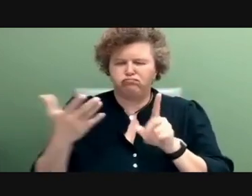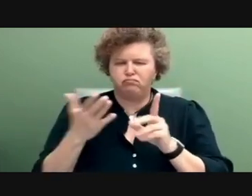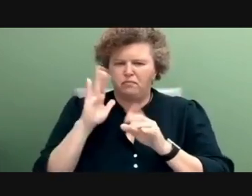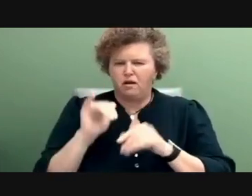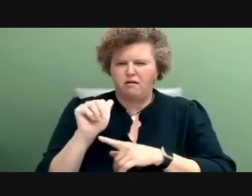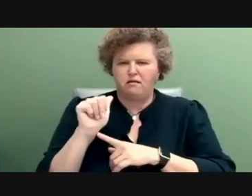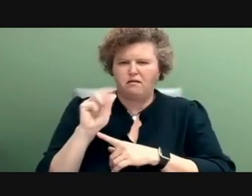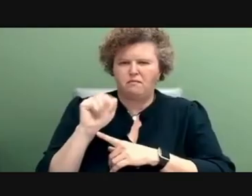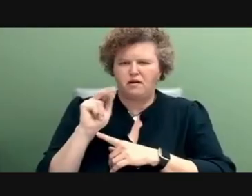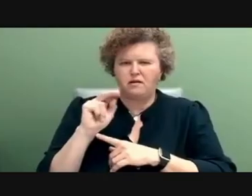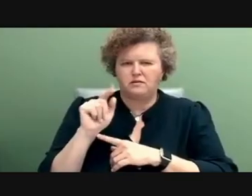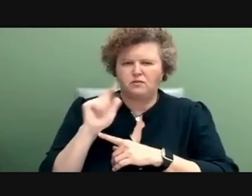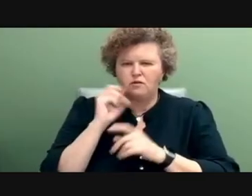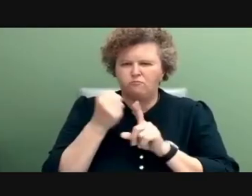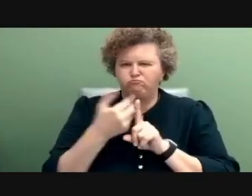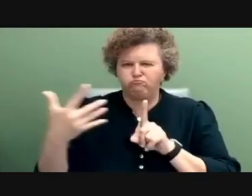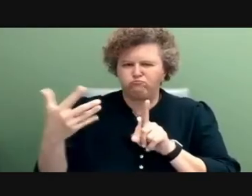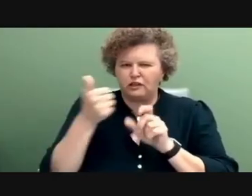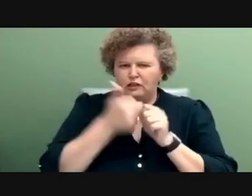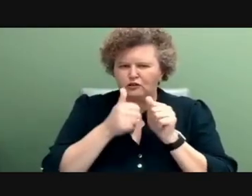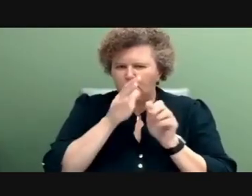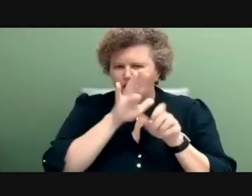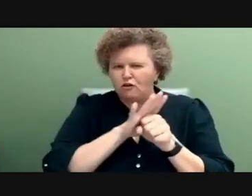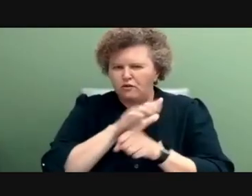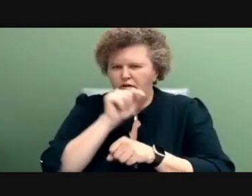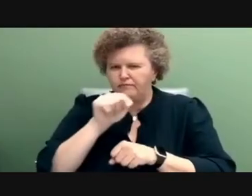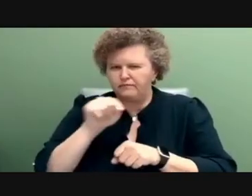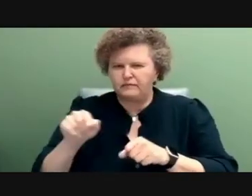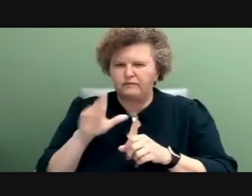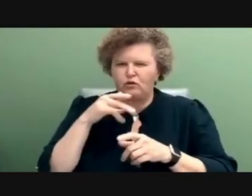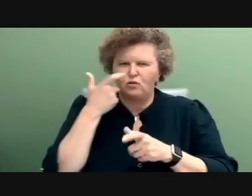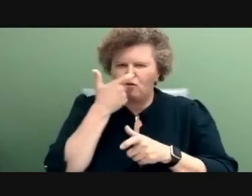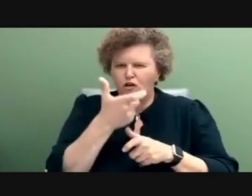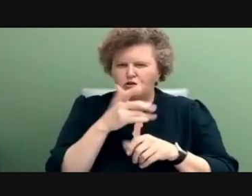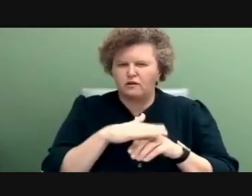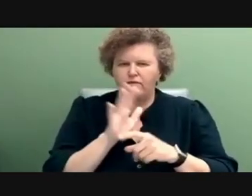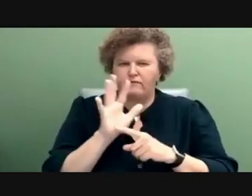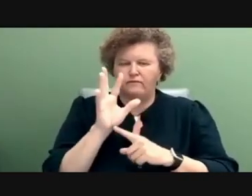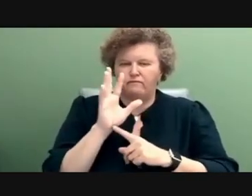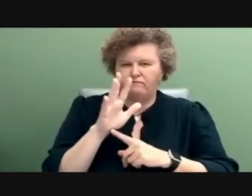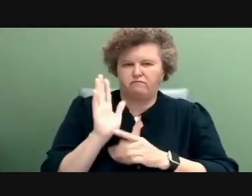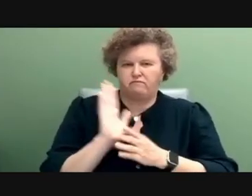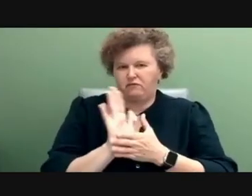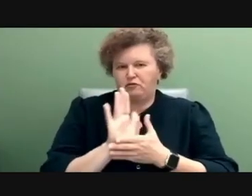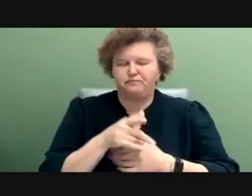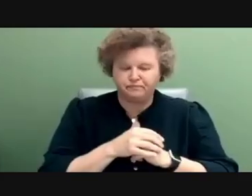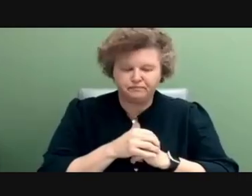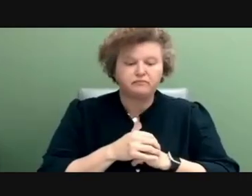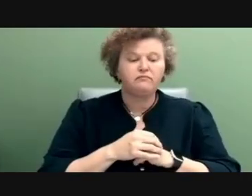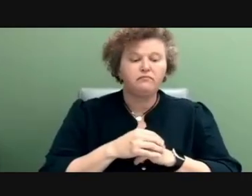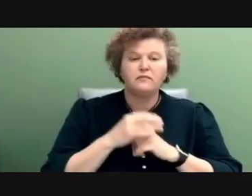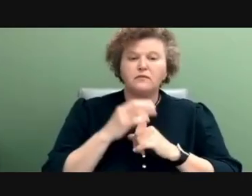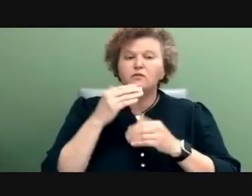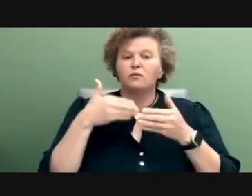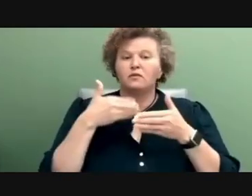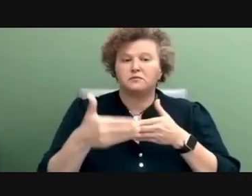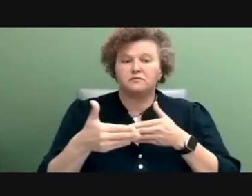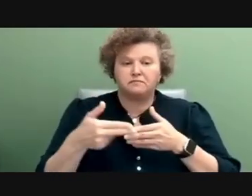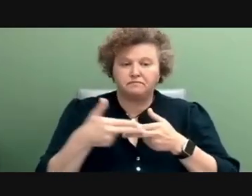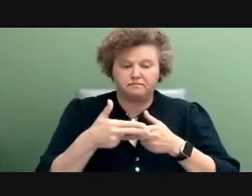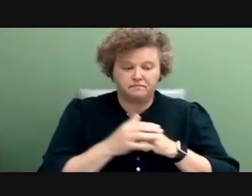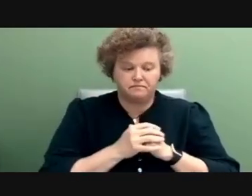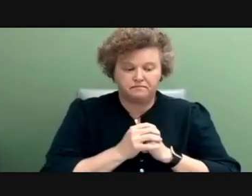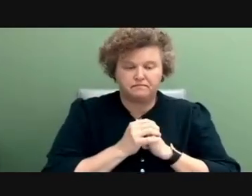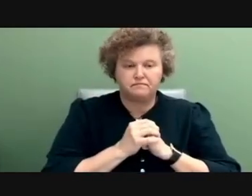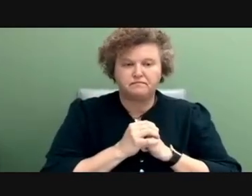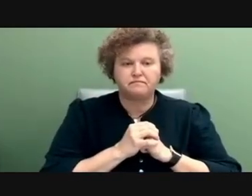But we will expand and explain that a little bit more as far as each area that you all did watch on the video today. So we will go forth